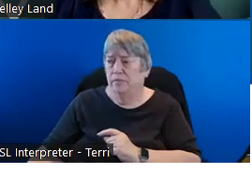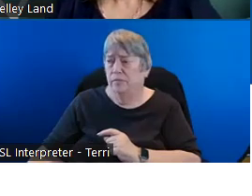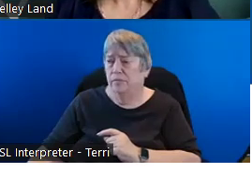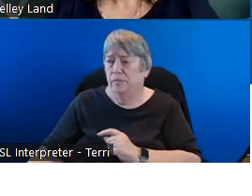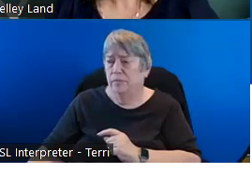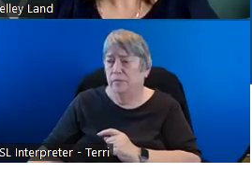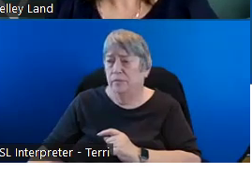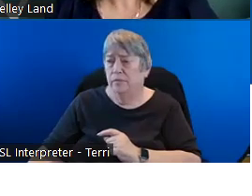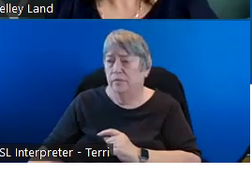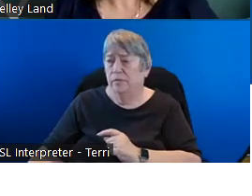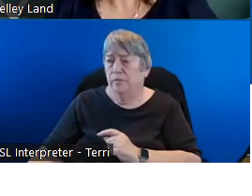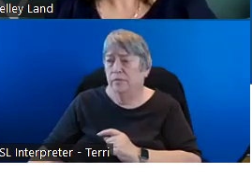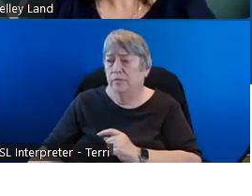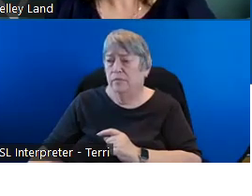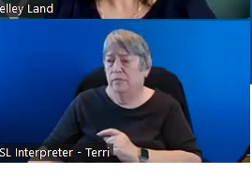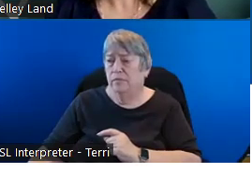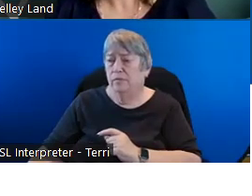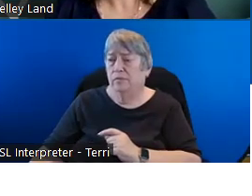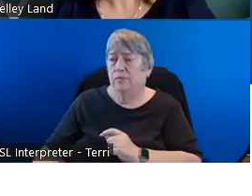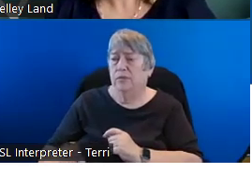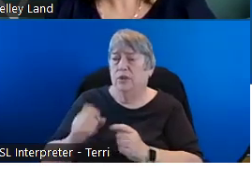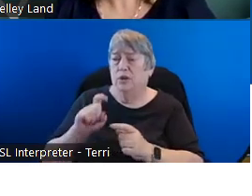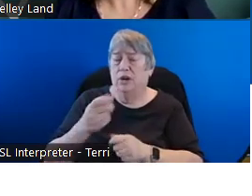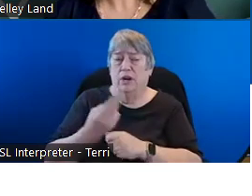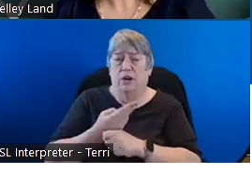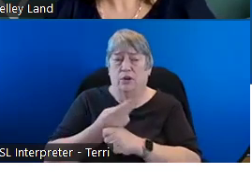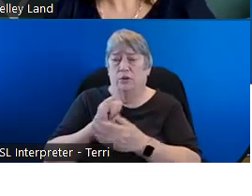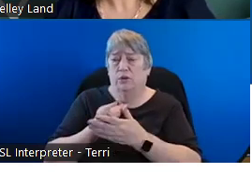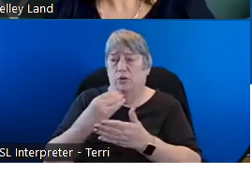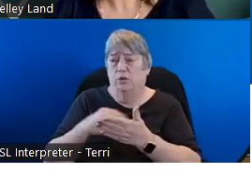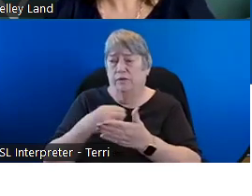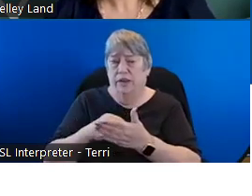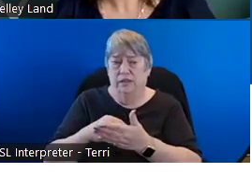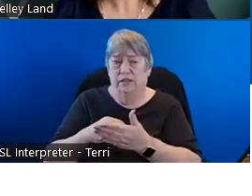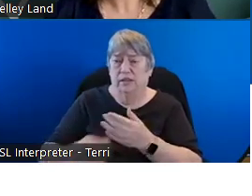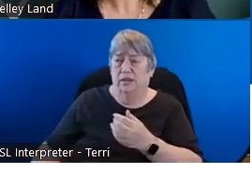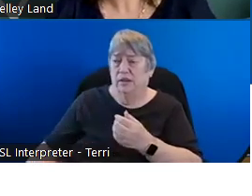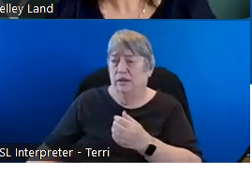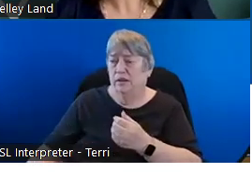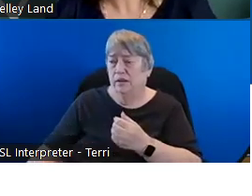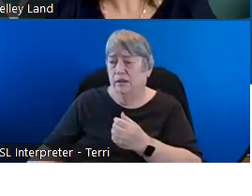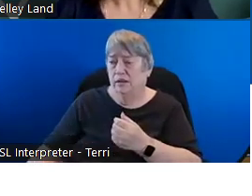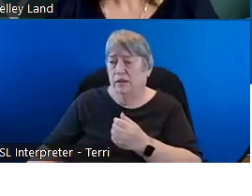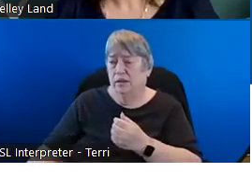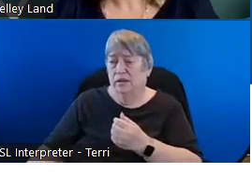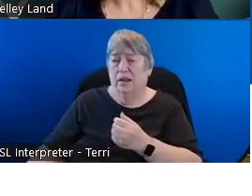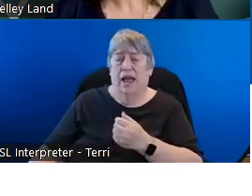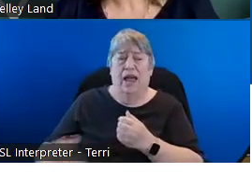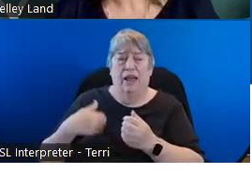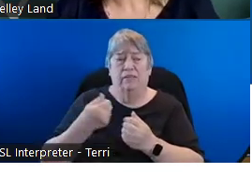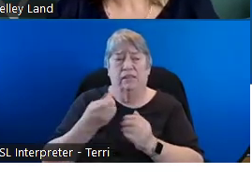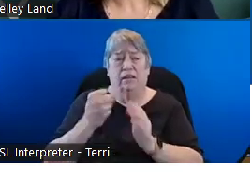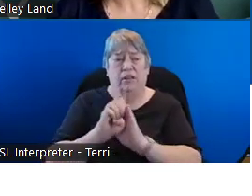Now, you do have to use the funds on that qualified disability expenses that I keep mentioning. And there's several examples on the slide. That's